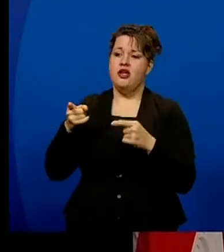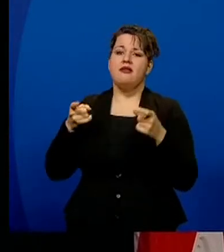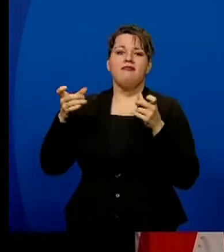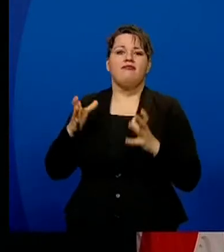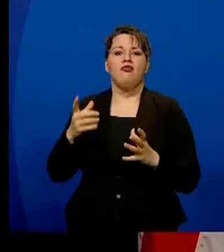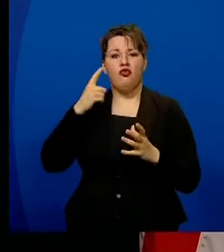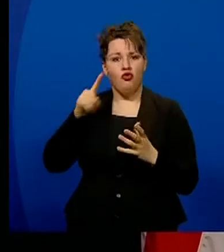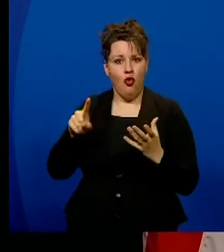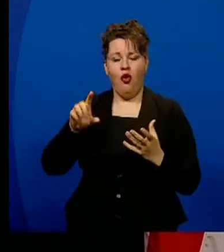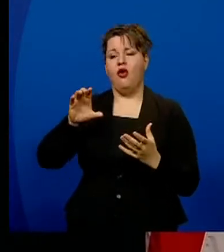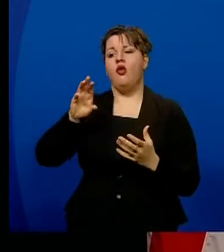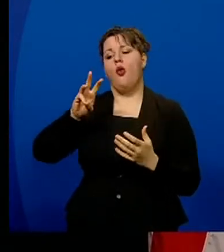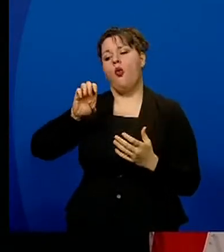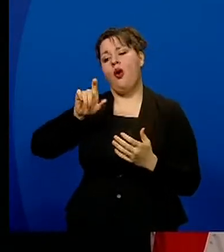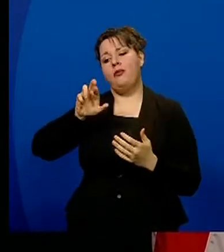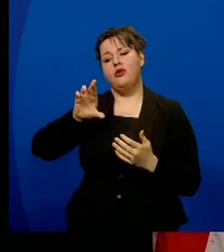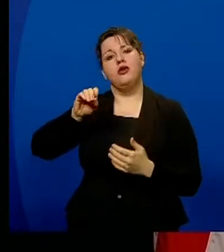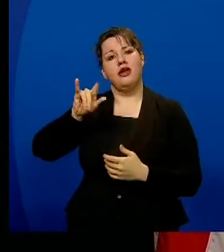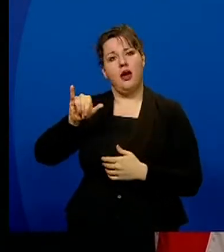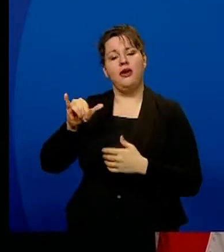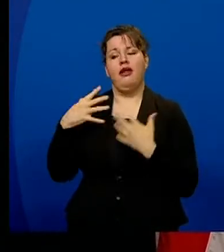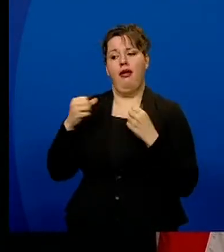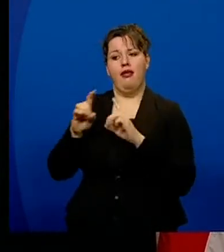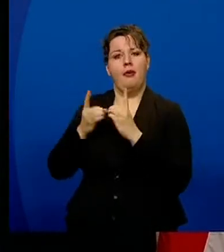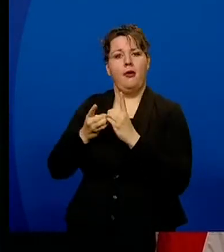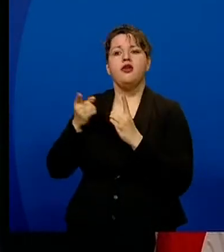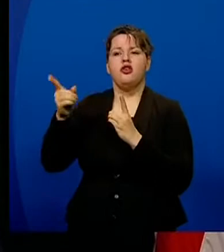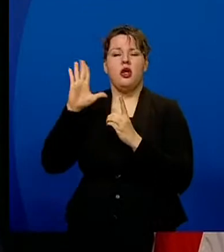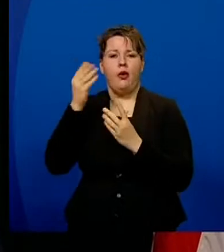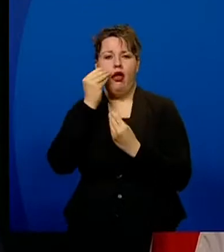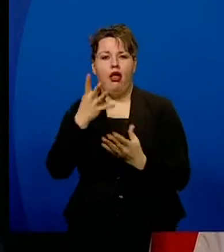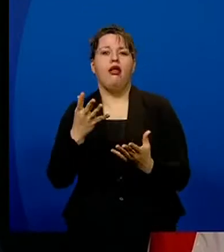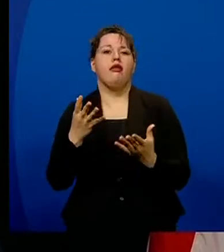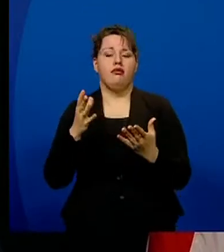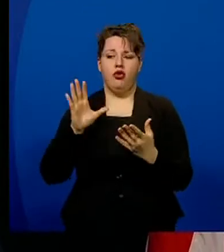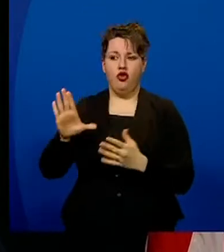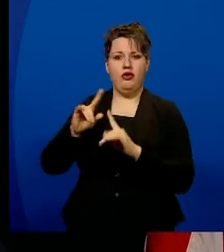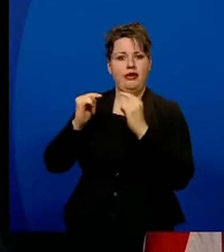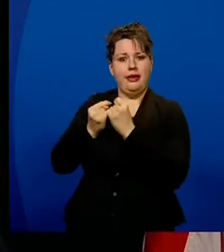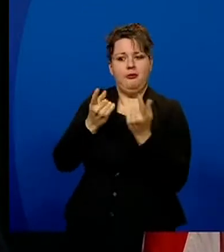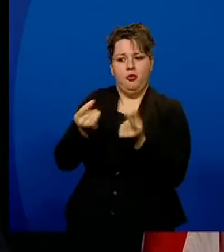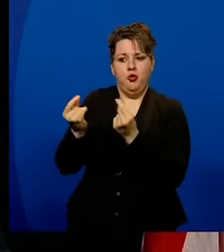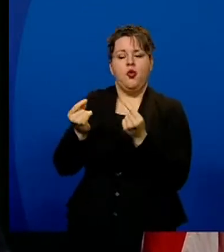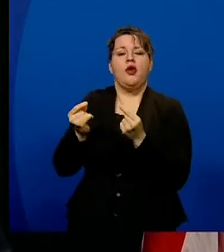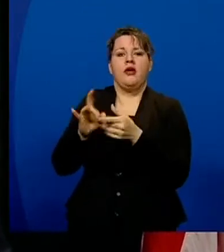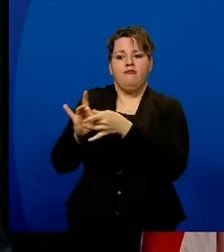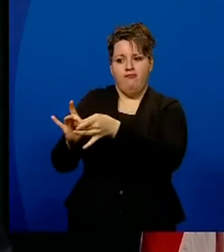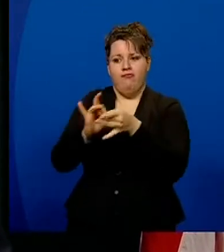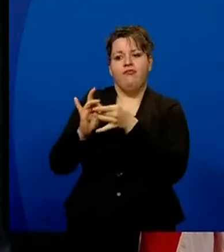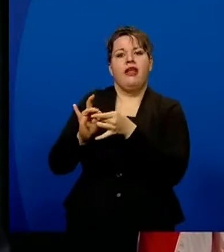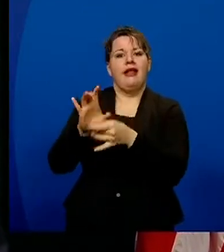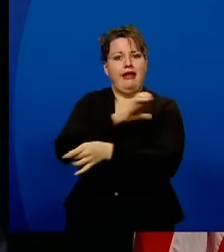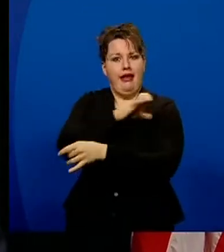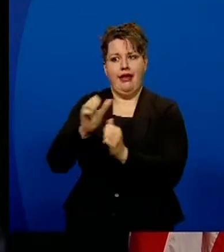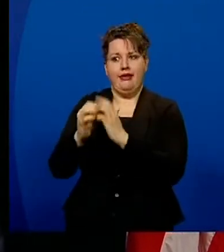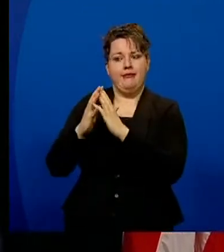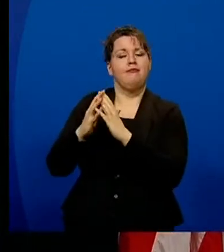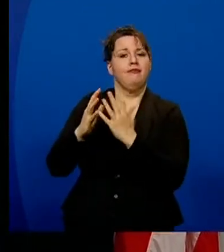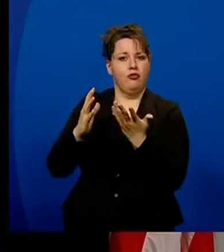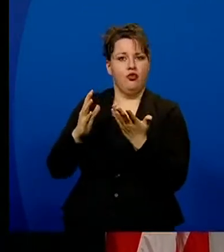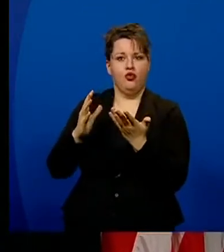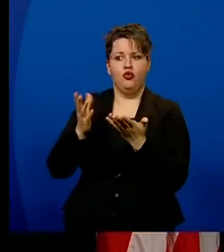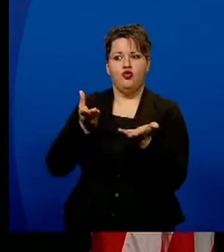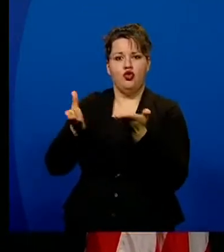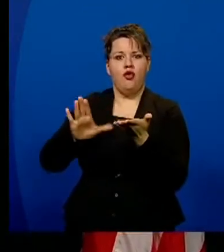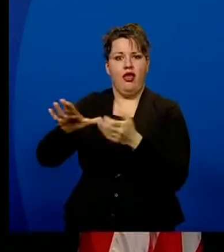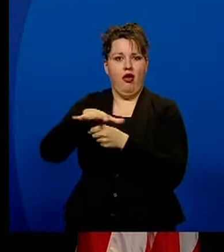and she's going to share with you how her team is coordinating mass vaccination clinics to best serve their region. Kerry?